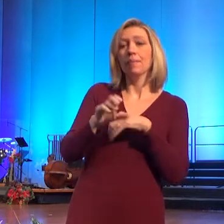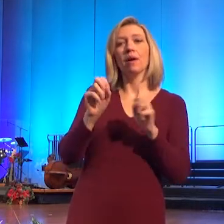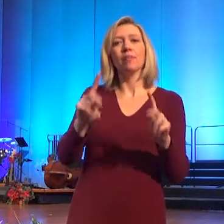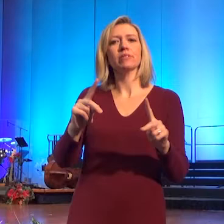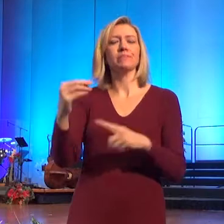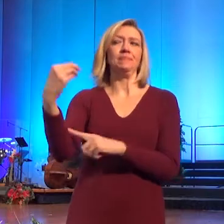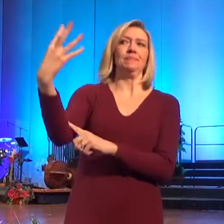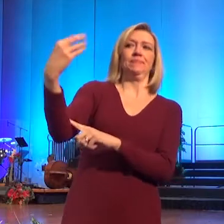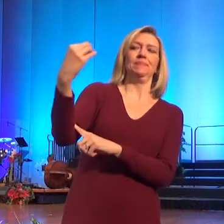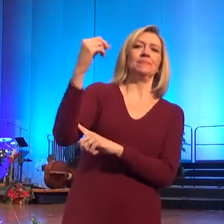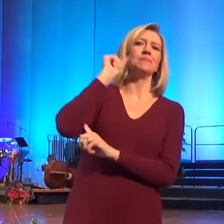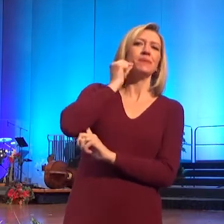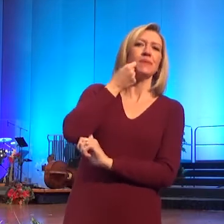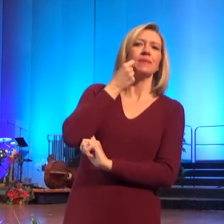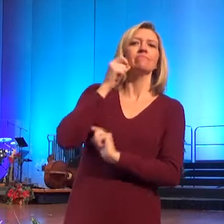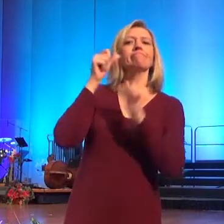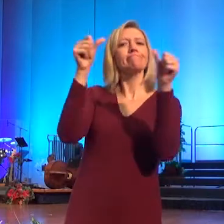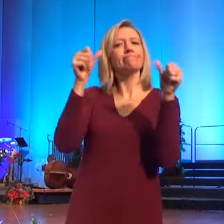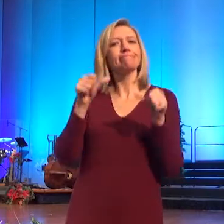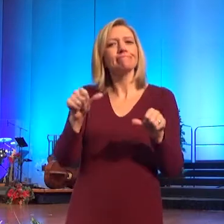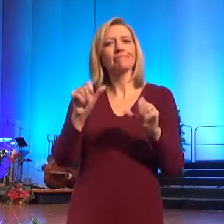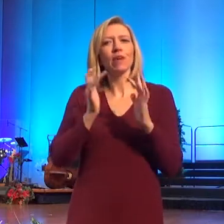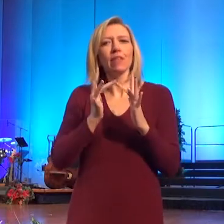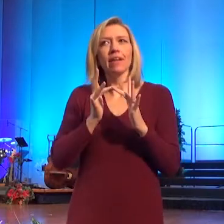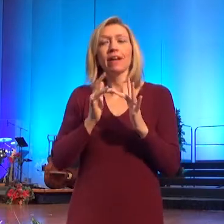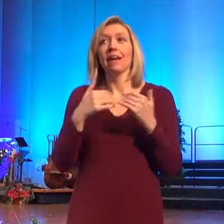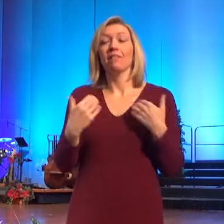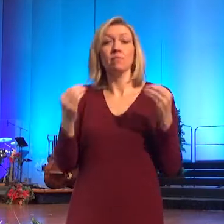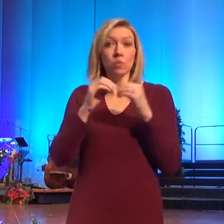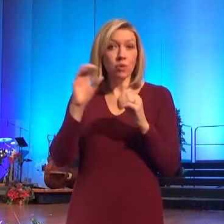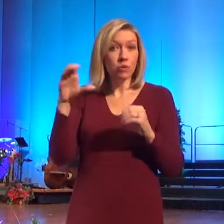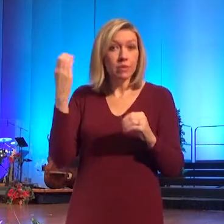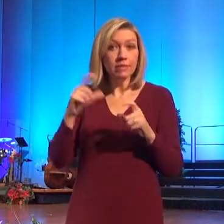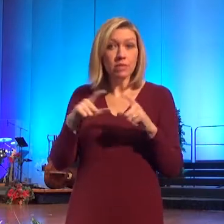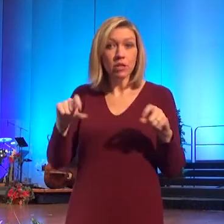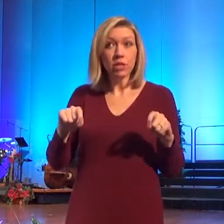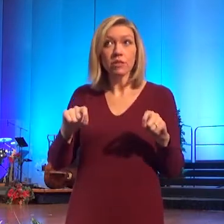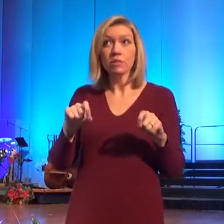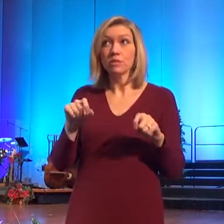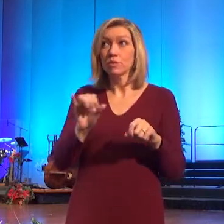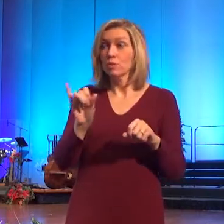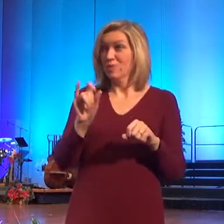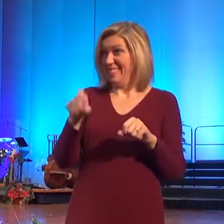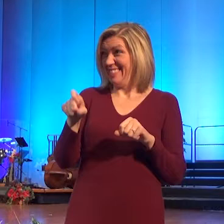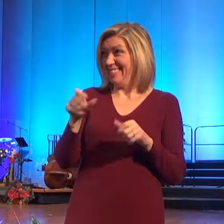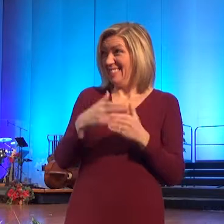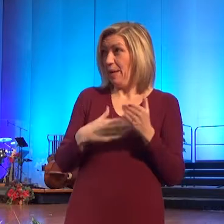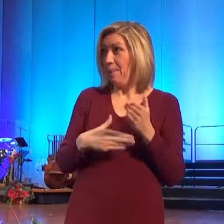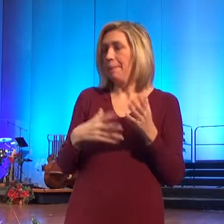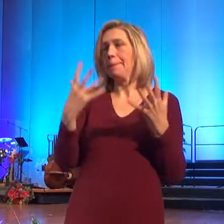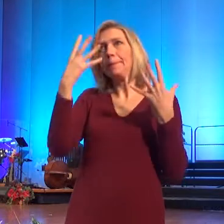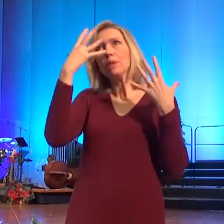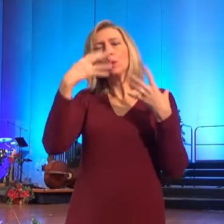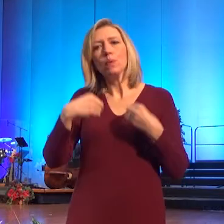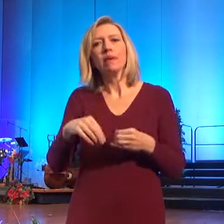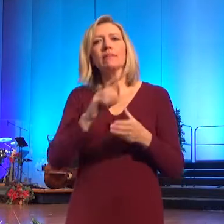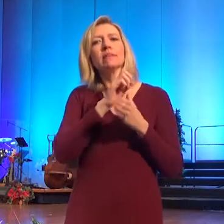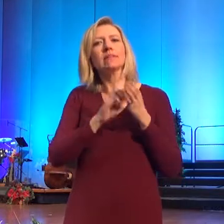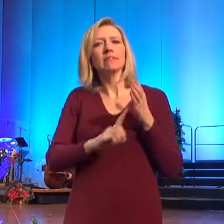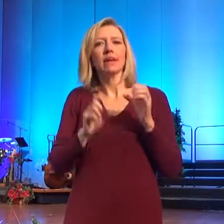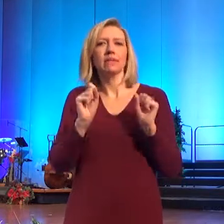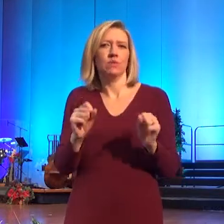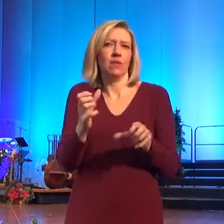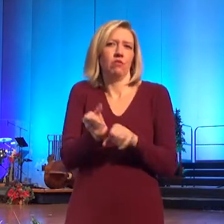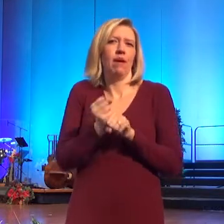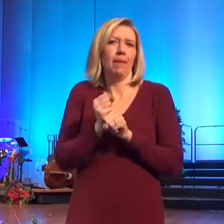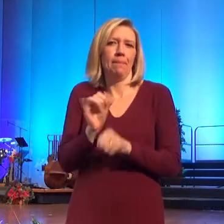selfie and post it online. And we have lots of extra Christmas cards. So anyone here need Christmas cards? There's all sorts of beautiful ones designed there that you can